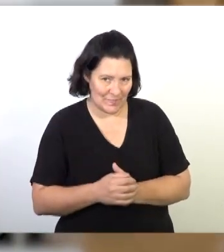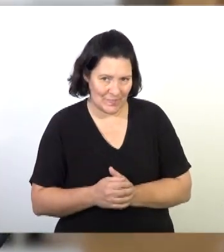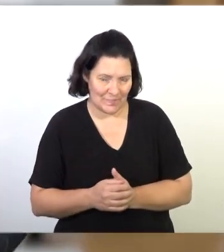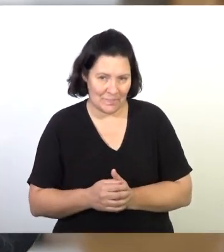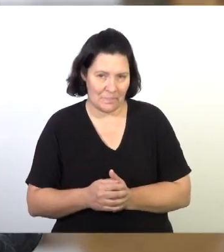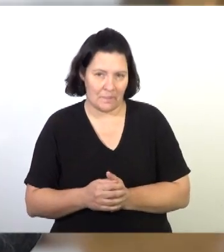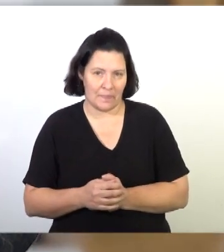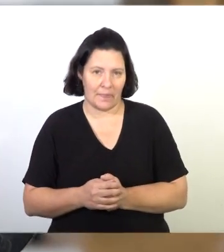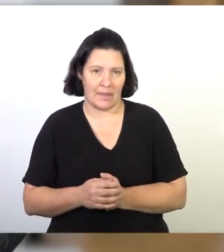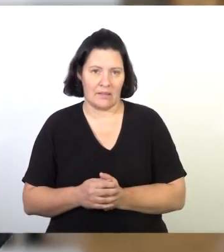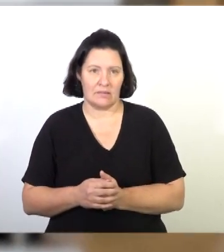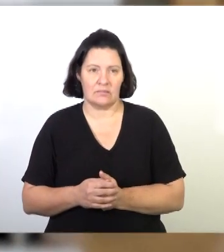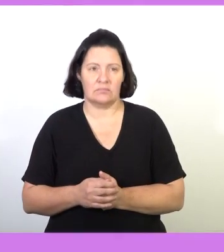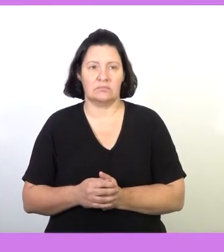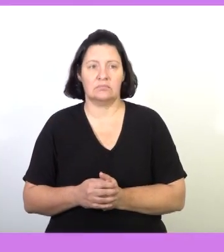lesson.